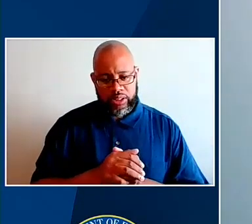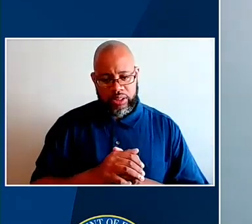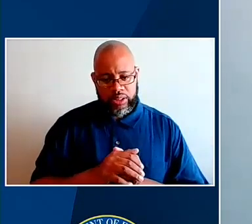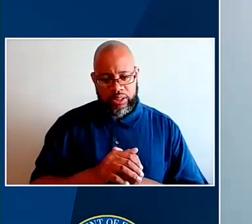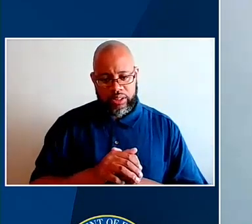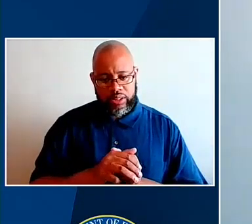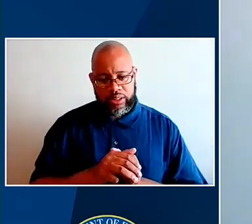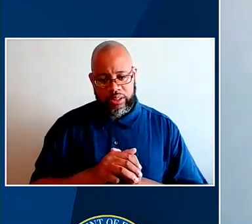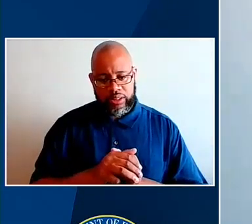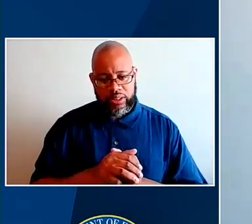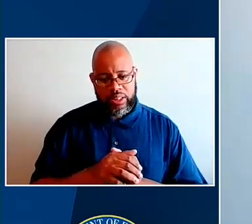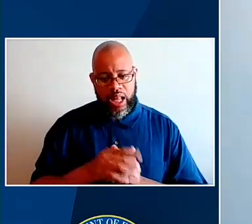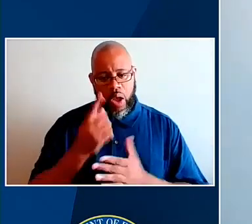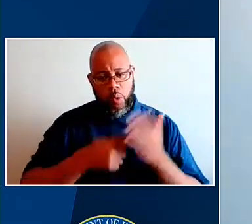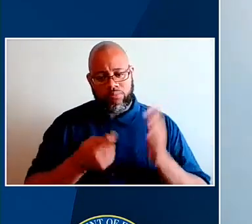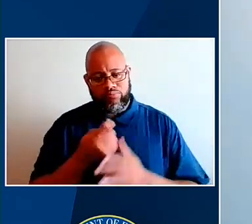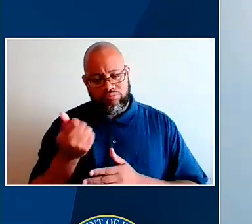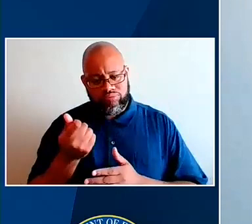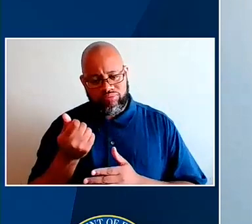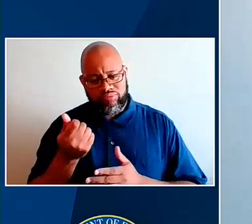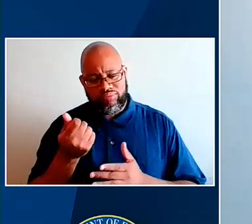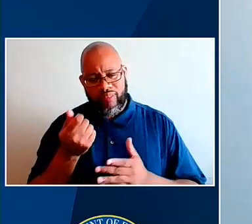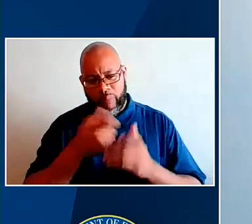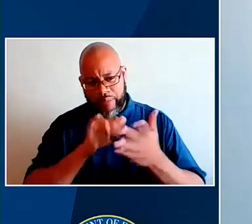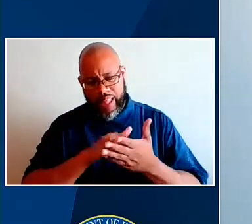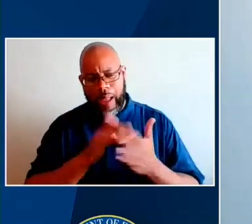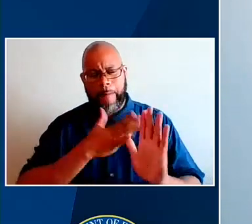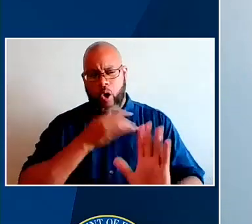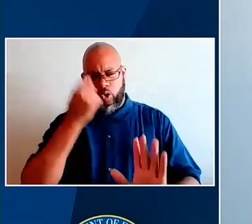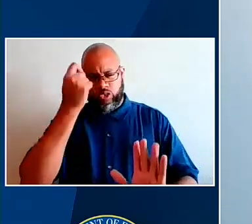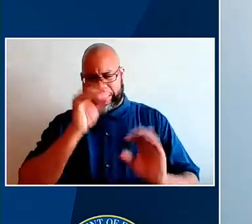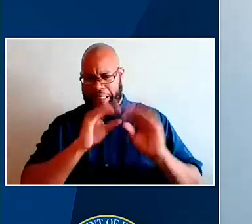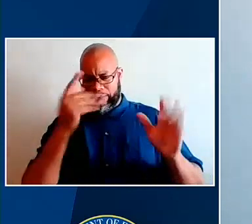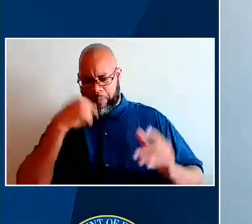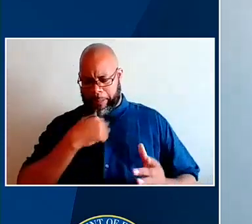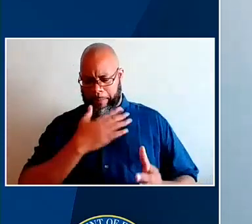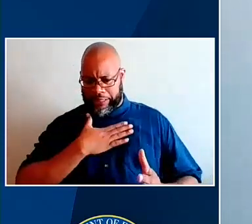and what sort of excluded that not being considered, just for my understanding, please.